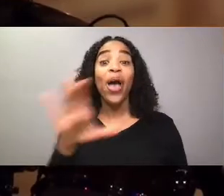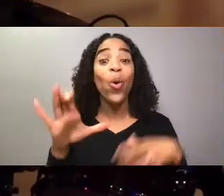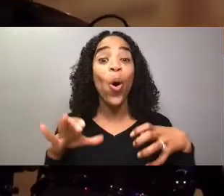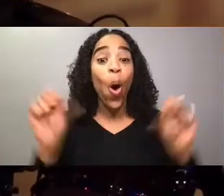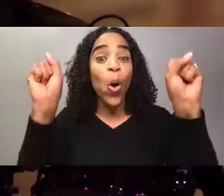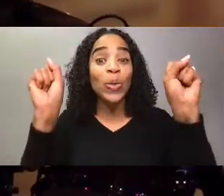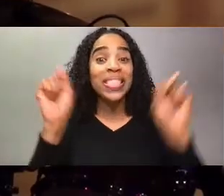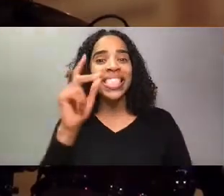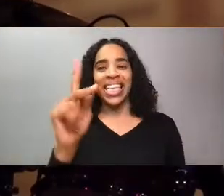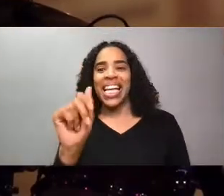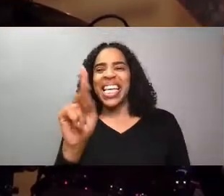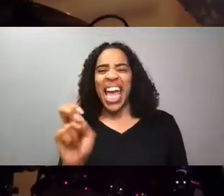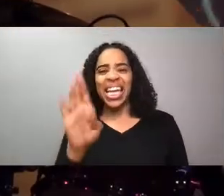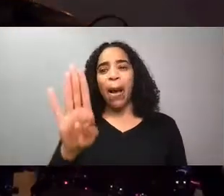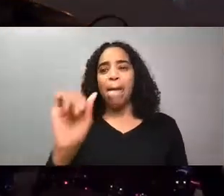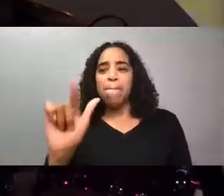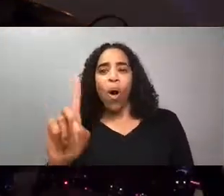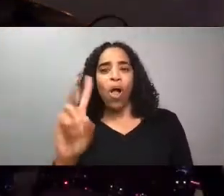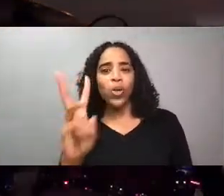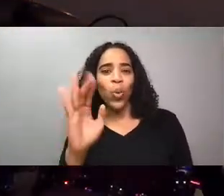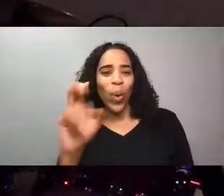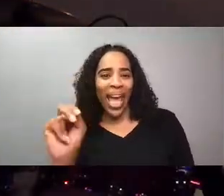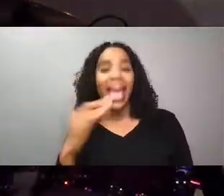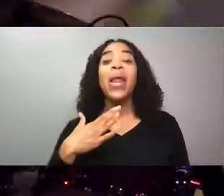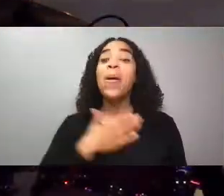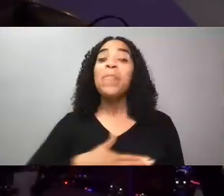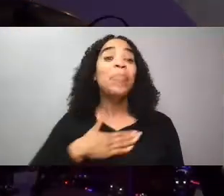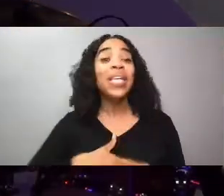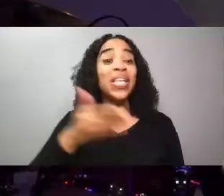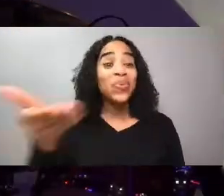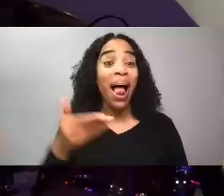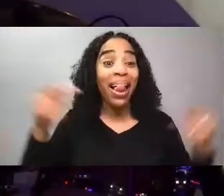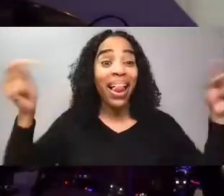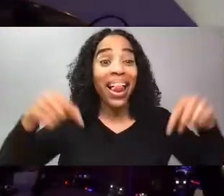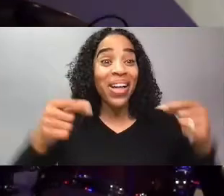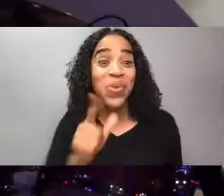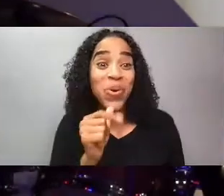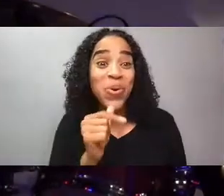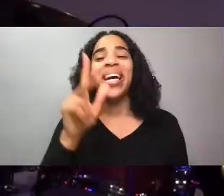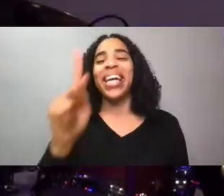Baldwin. Please welcome to the stage, Kate Baldwin.